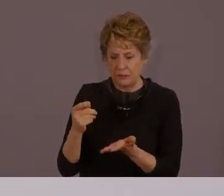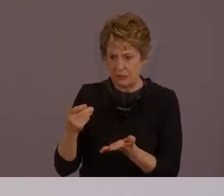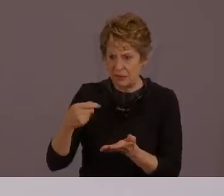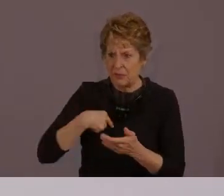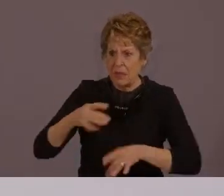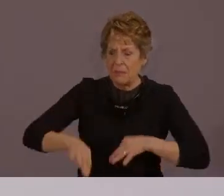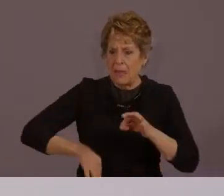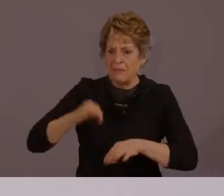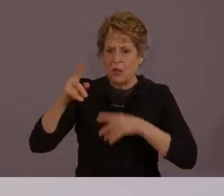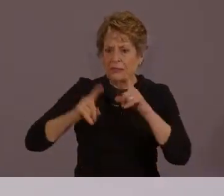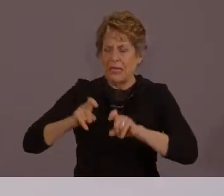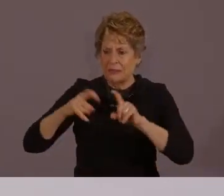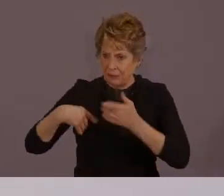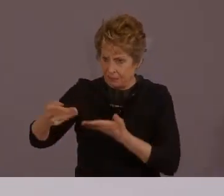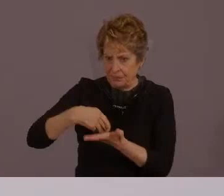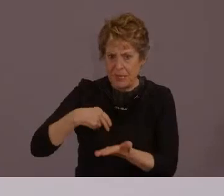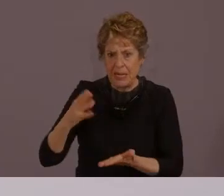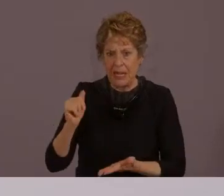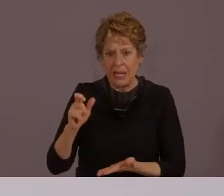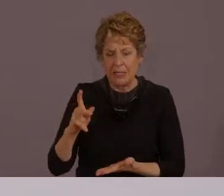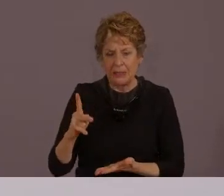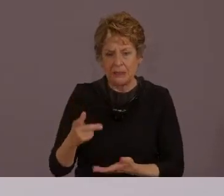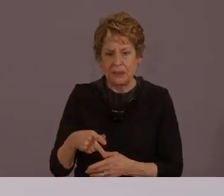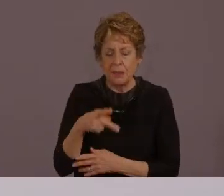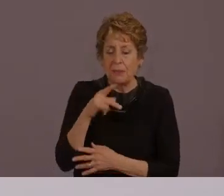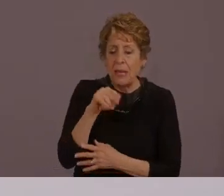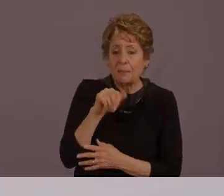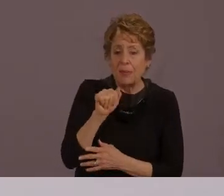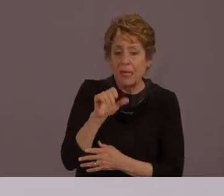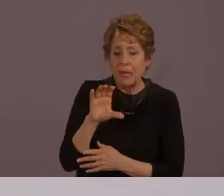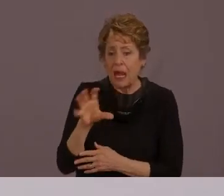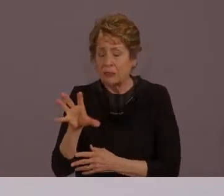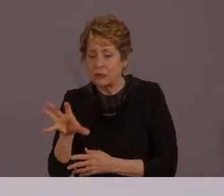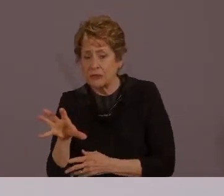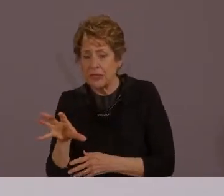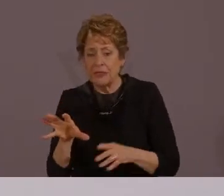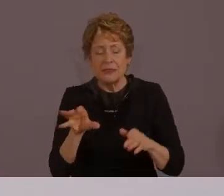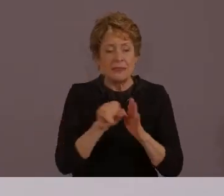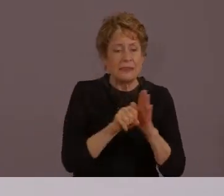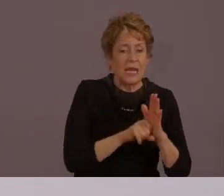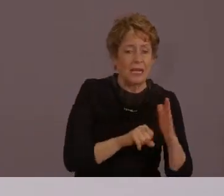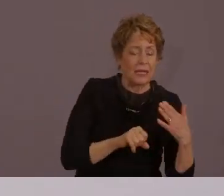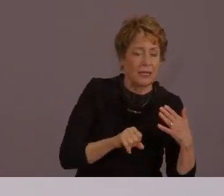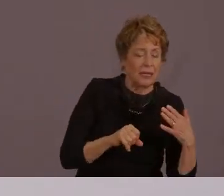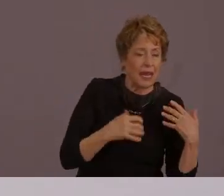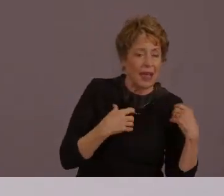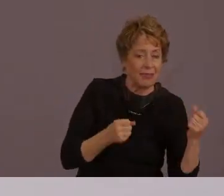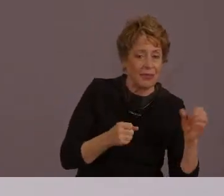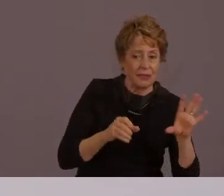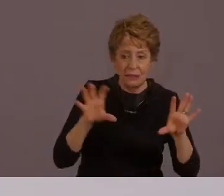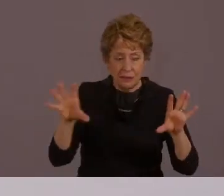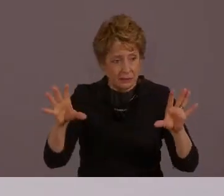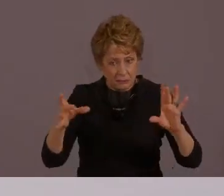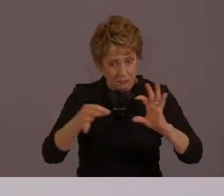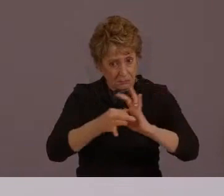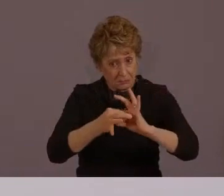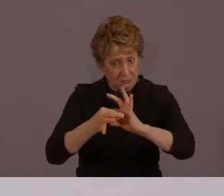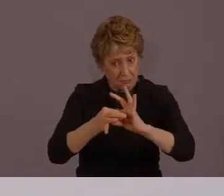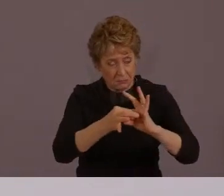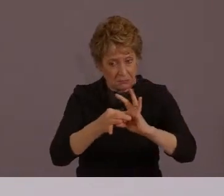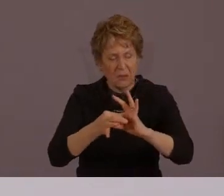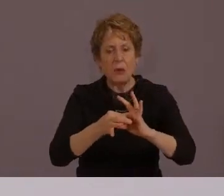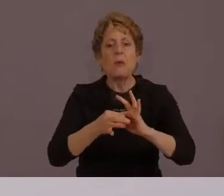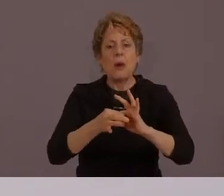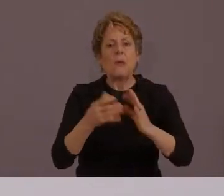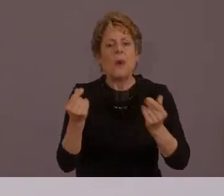Is Pima County and the state on the same page? What does that relationship look like right now? So yeah, we continue to work with Pima